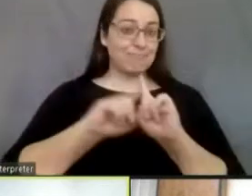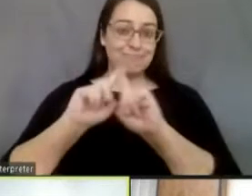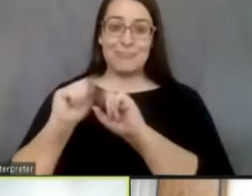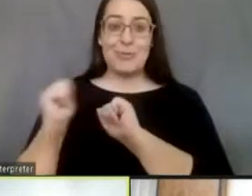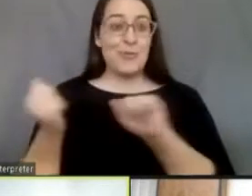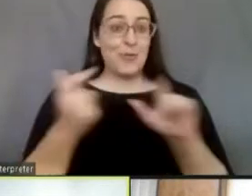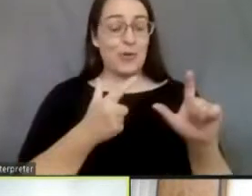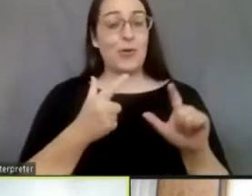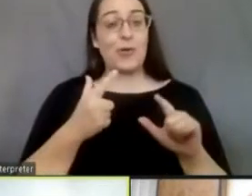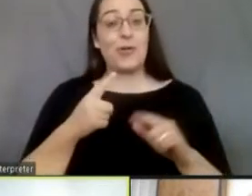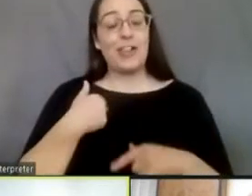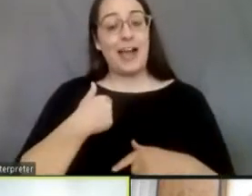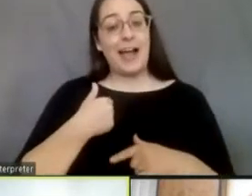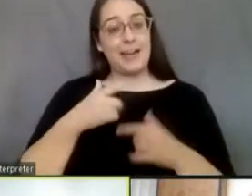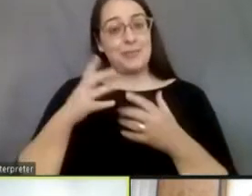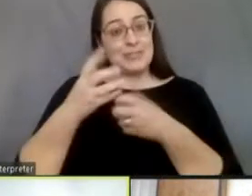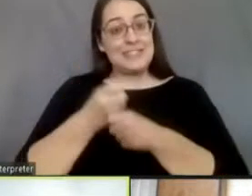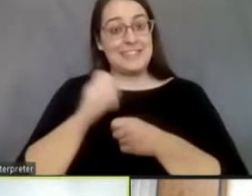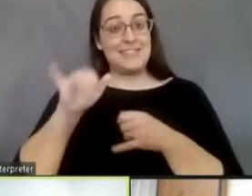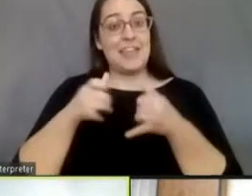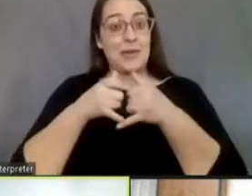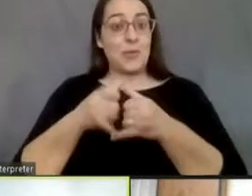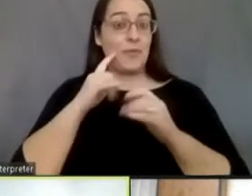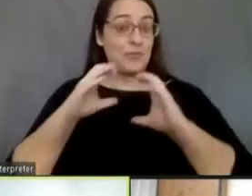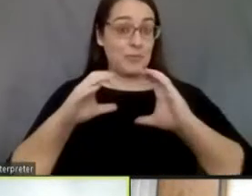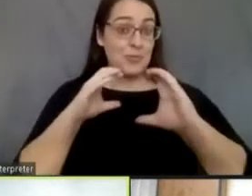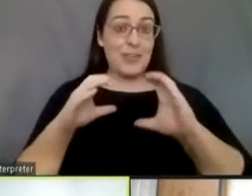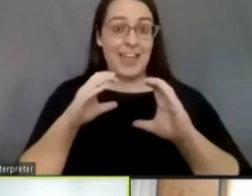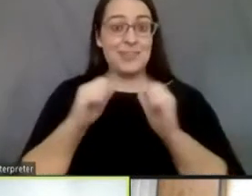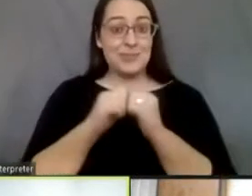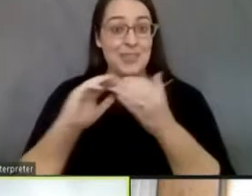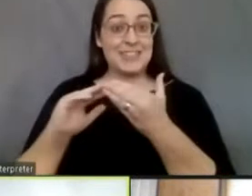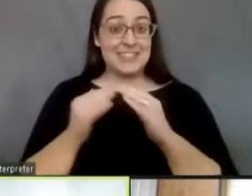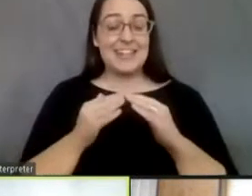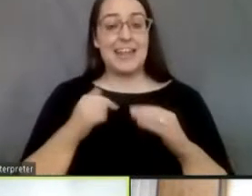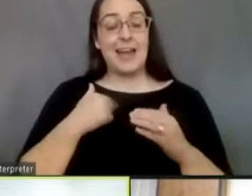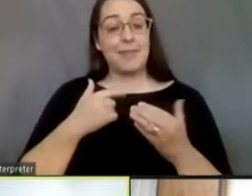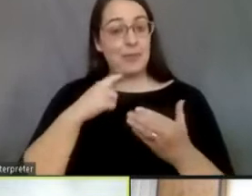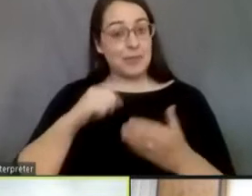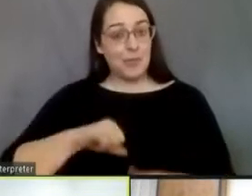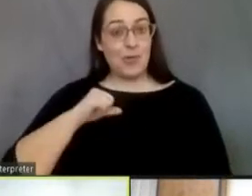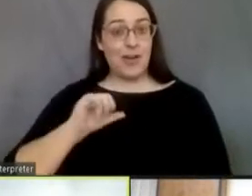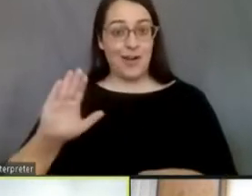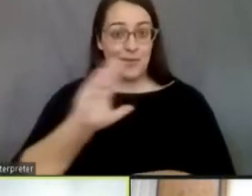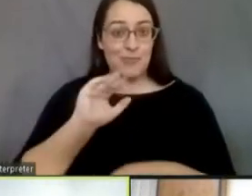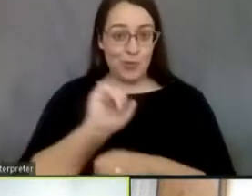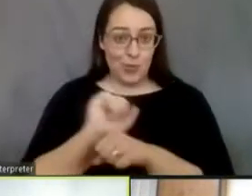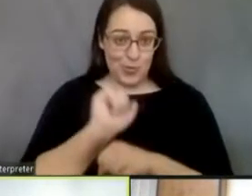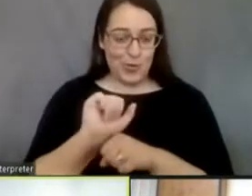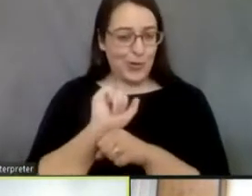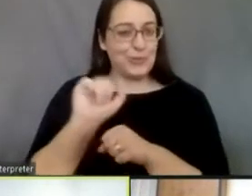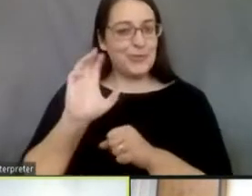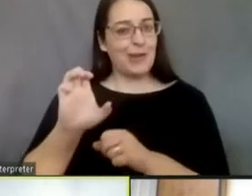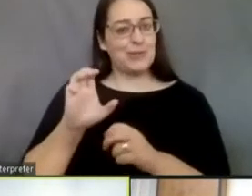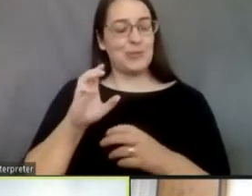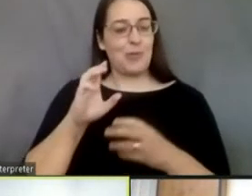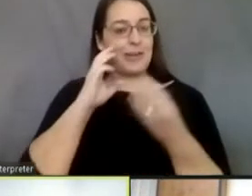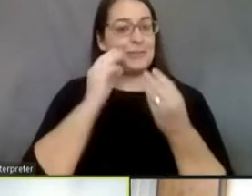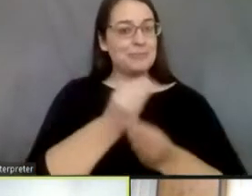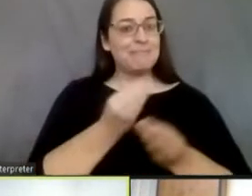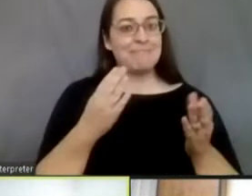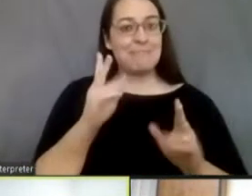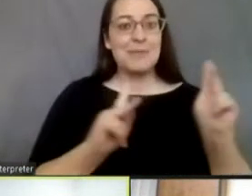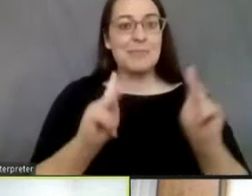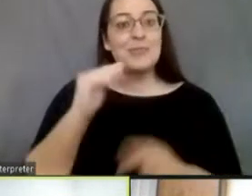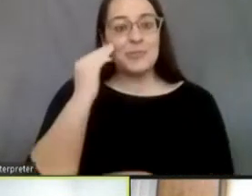so proud of the work that you've done for our community. And I just wanted to point that out to the folks that are